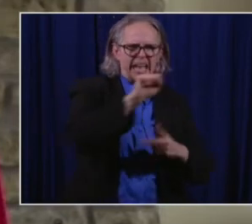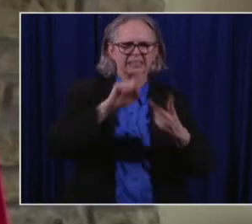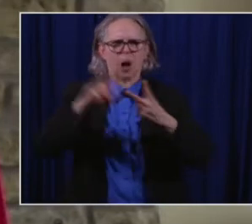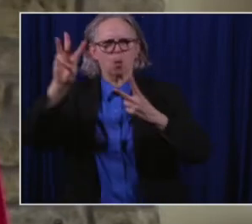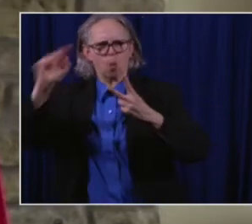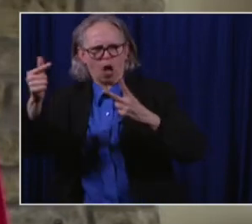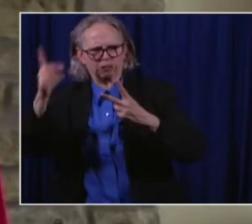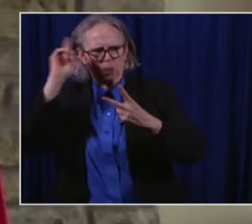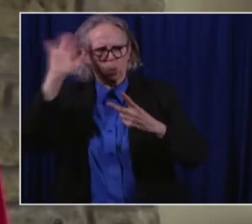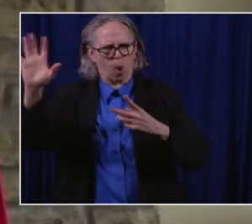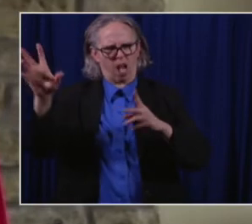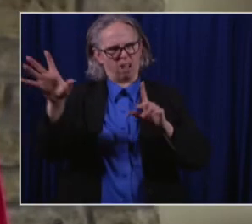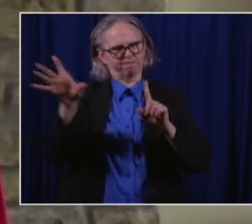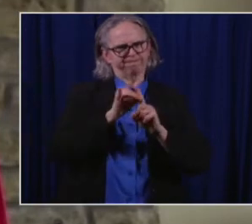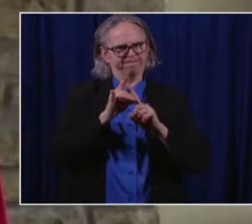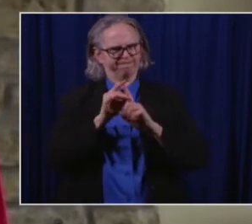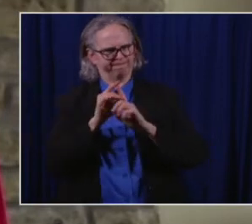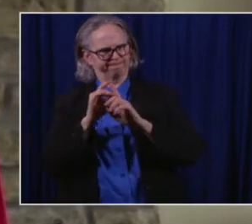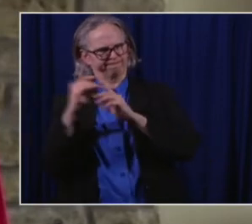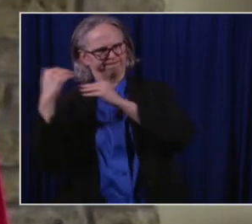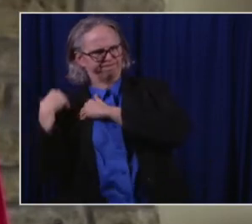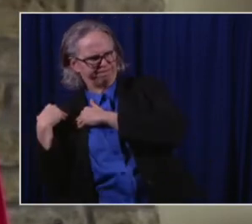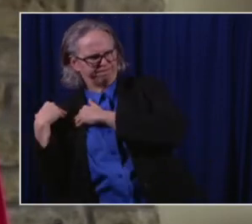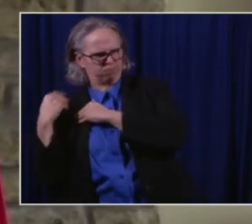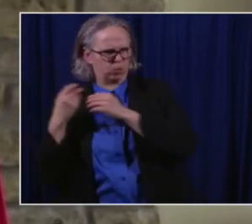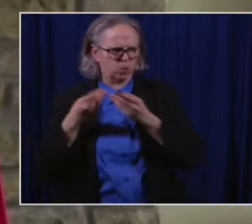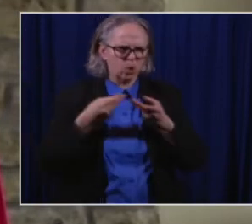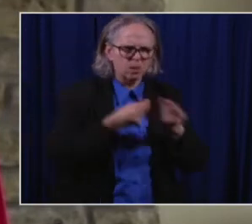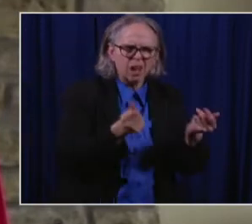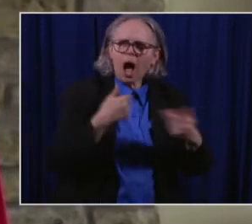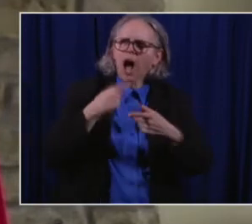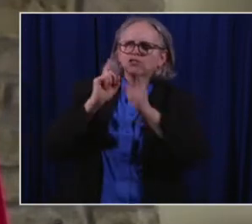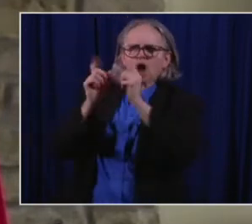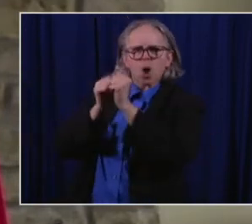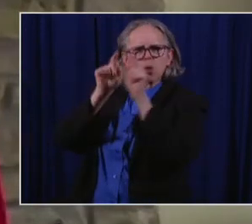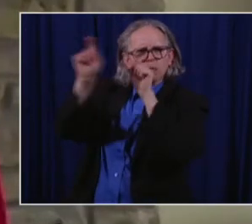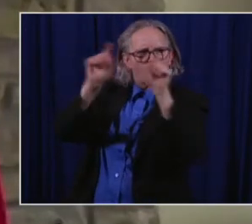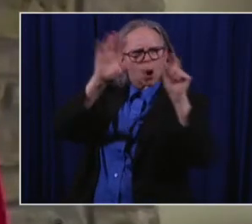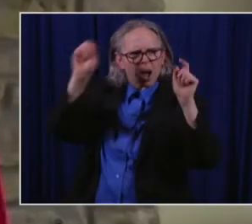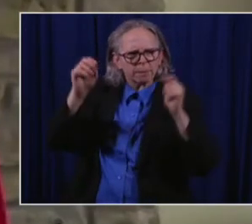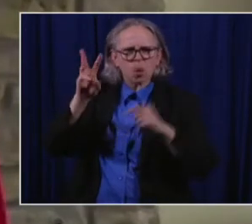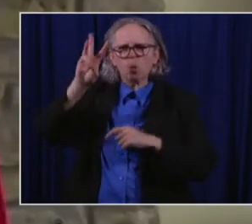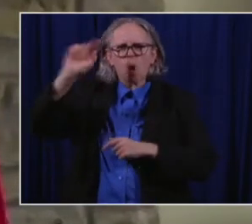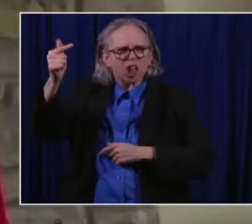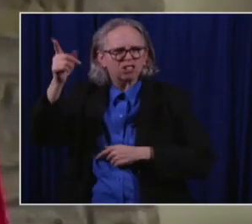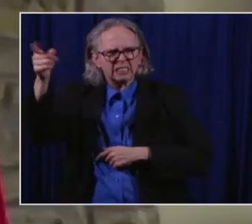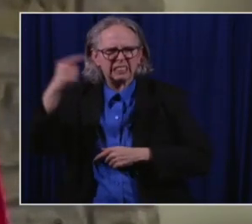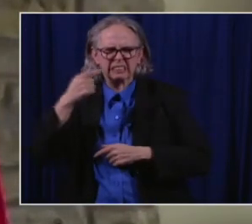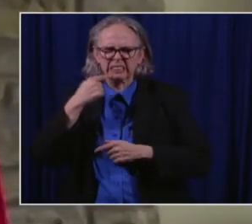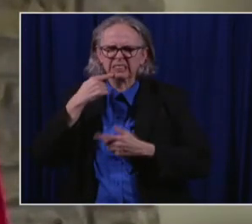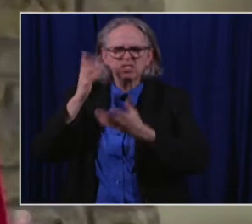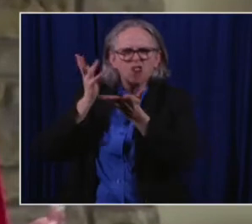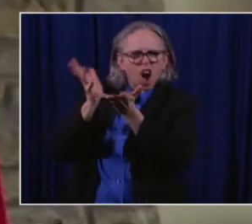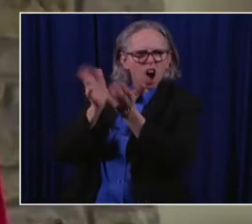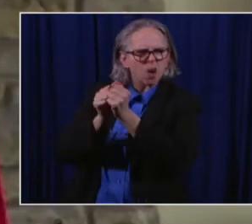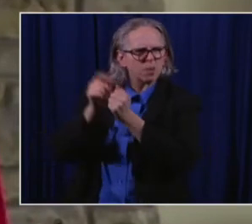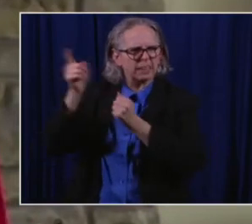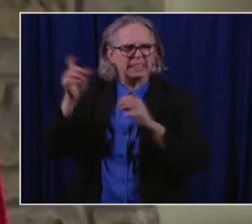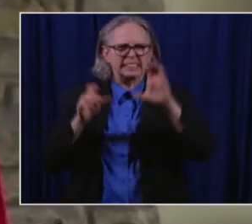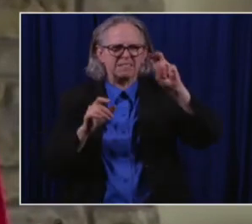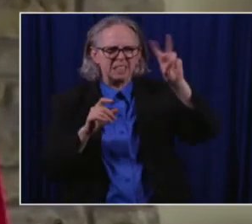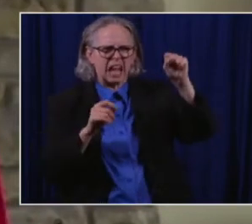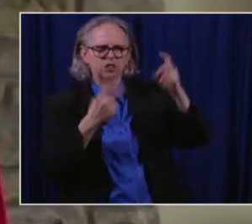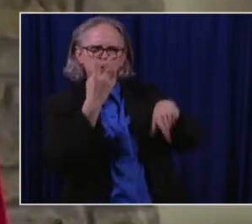them, with Walgreens a couple times, and CVS, we had good calls with